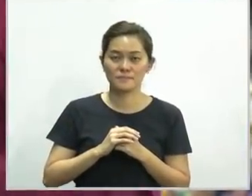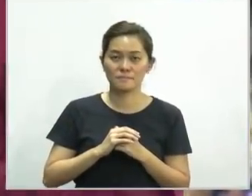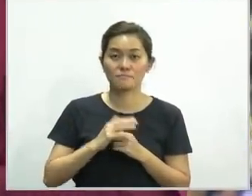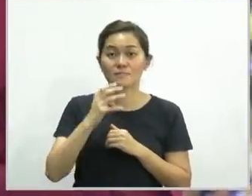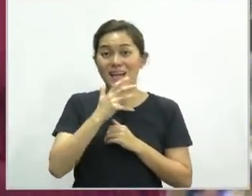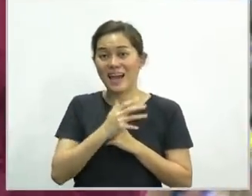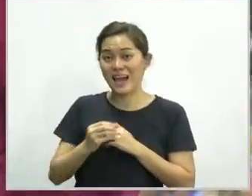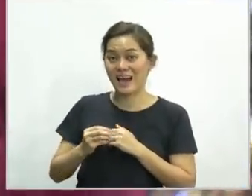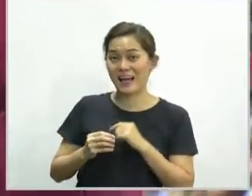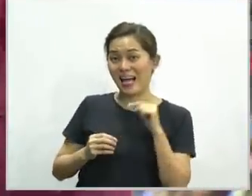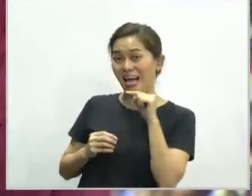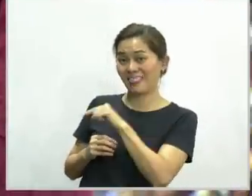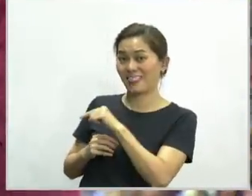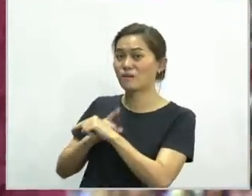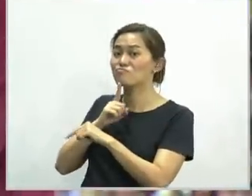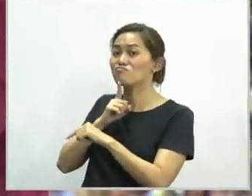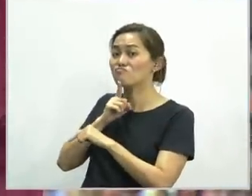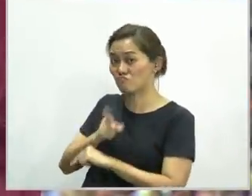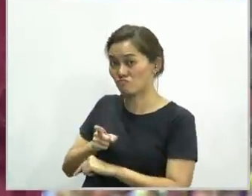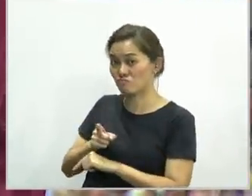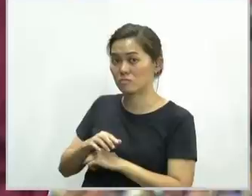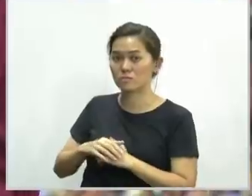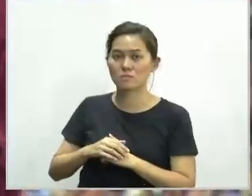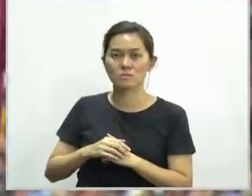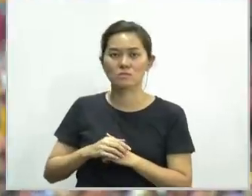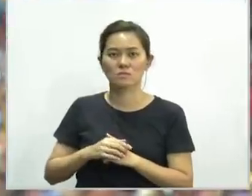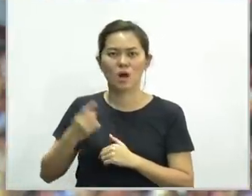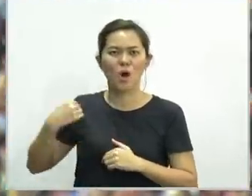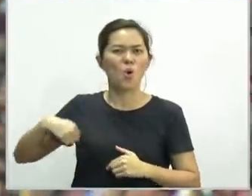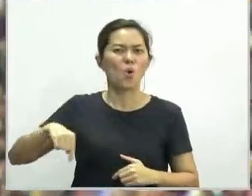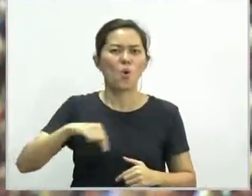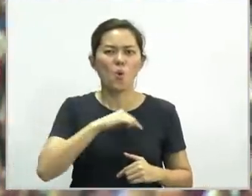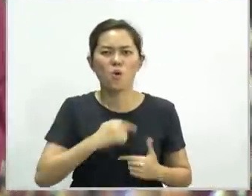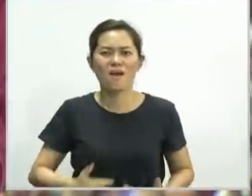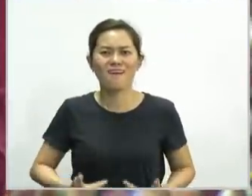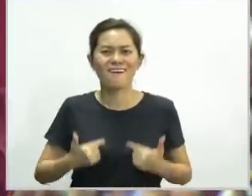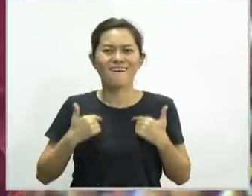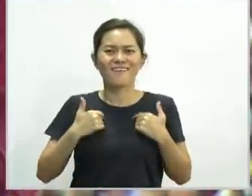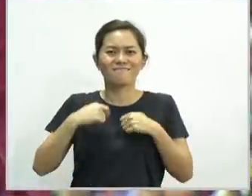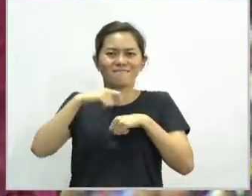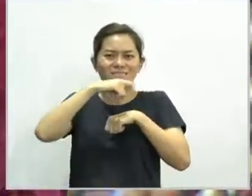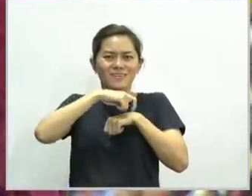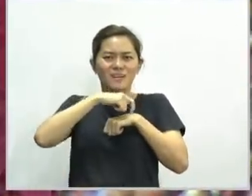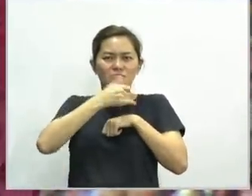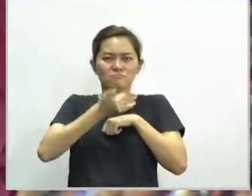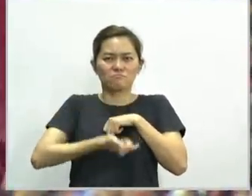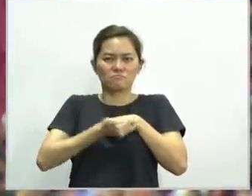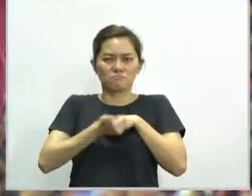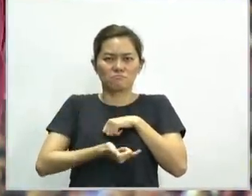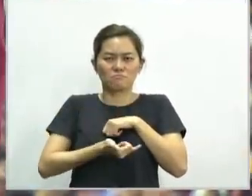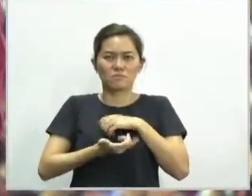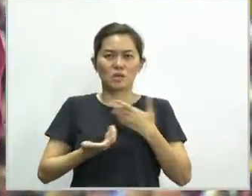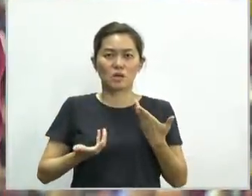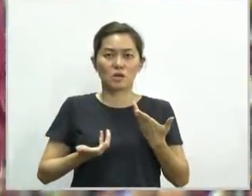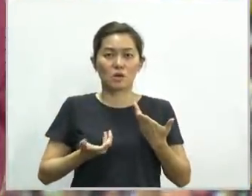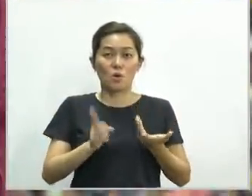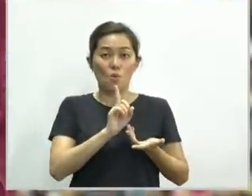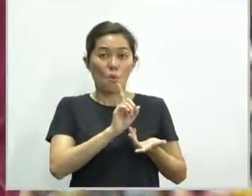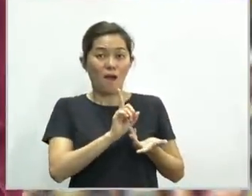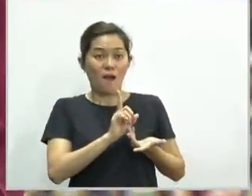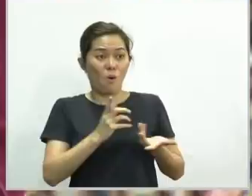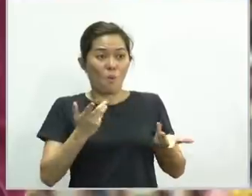And that is so true. We are living at a time where we have a wealth